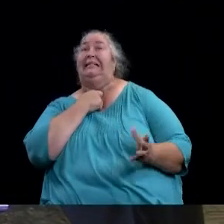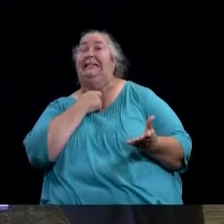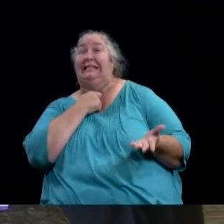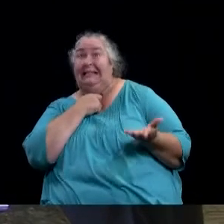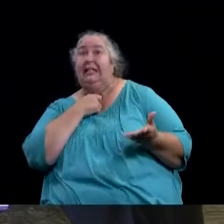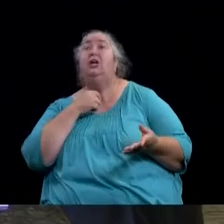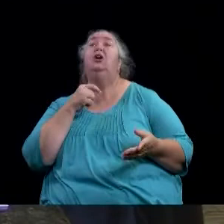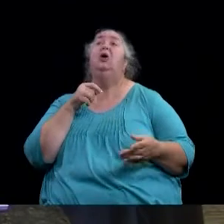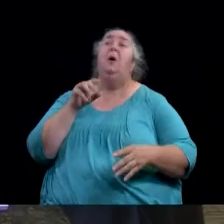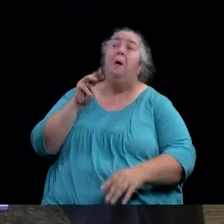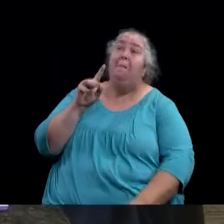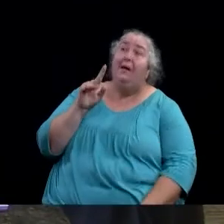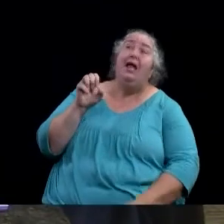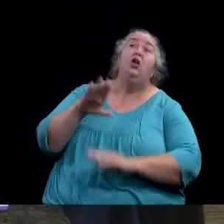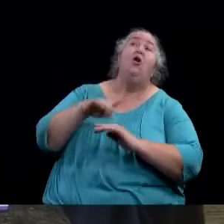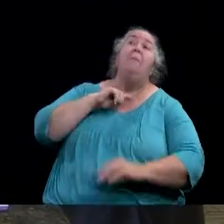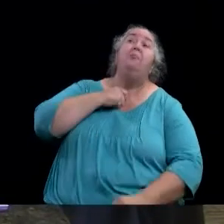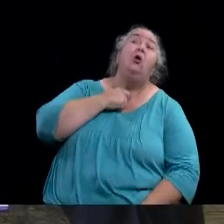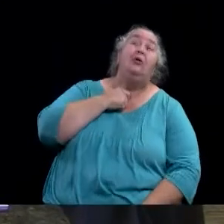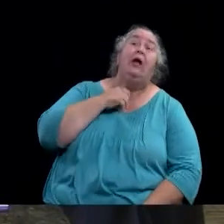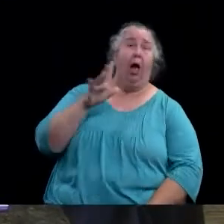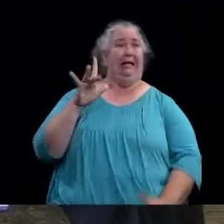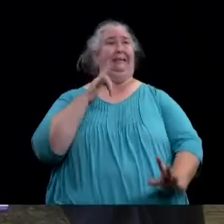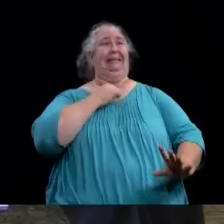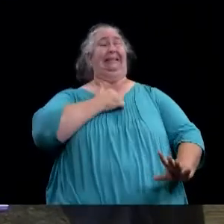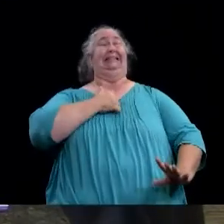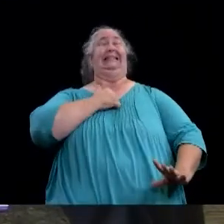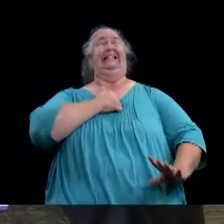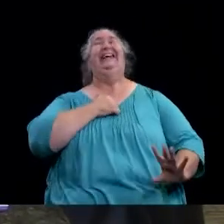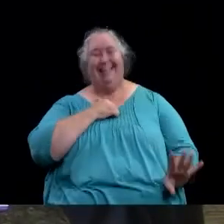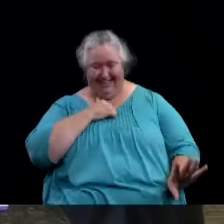Sorry. All right, good. I can hear you.